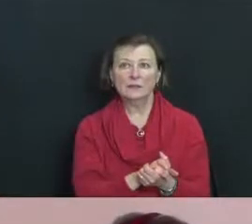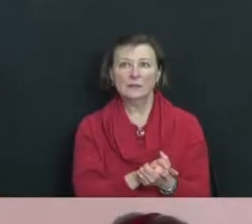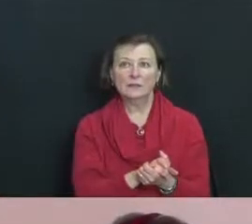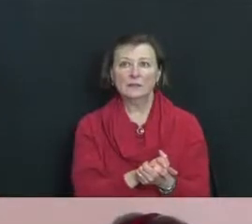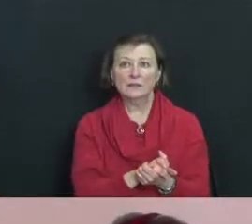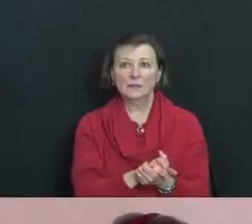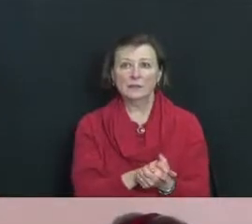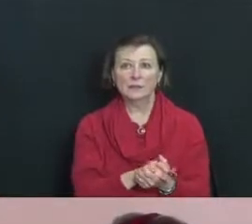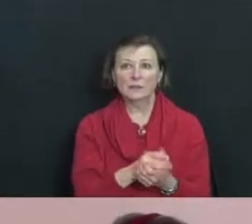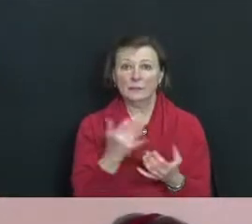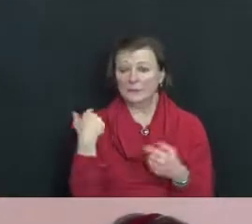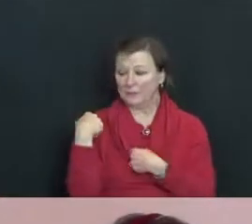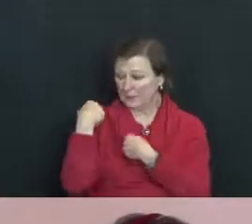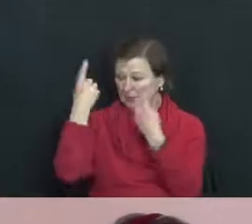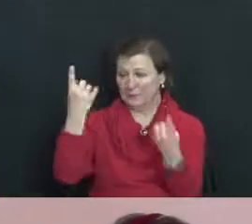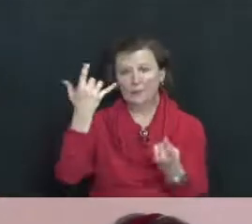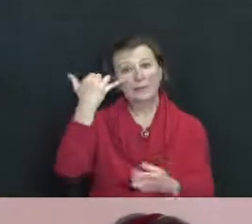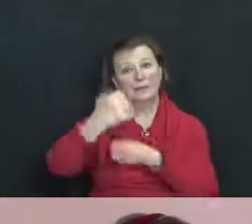Over this past year,